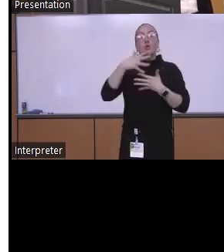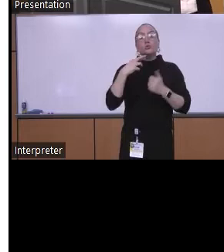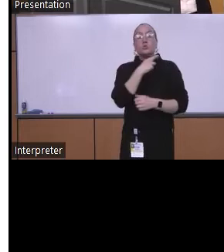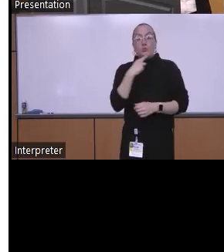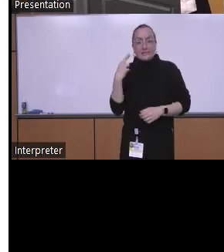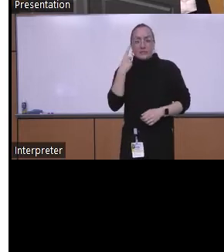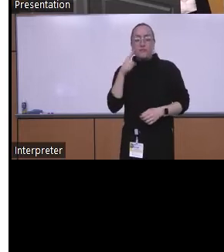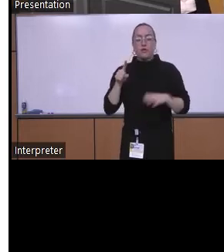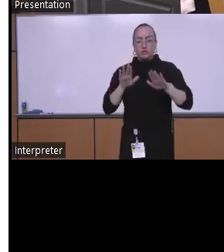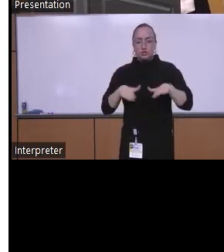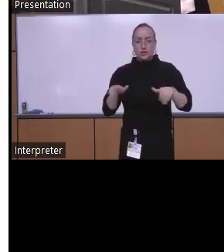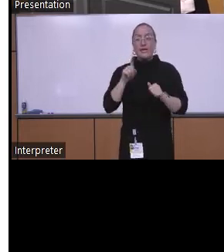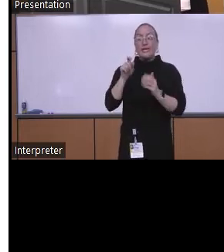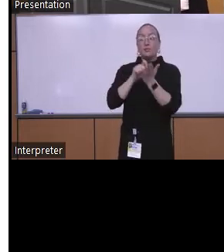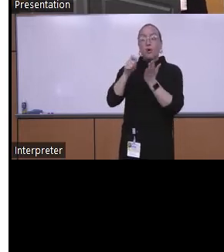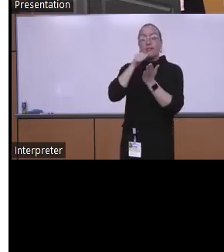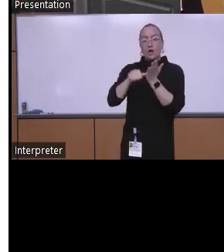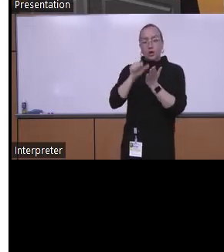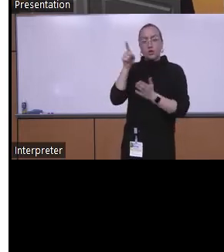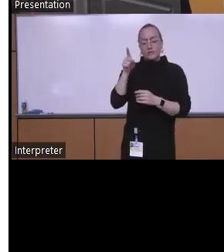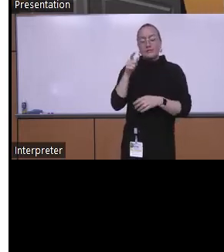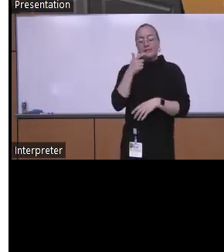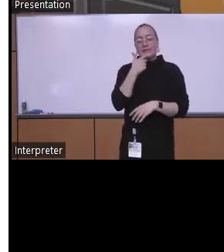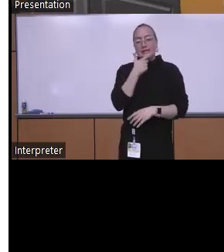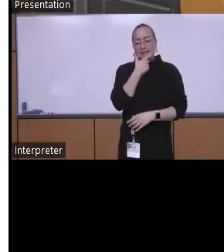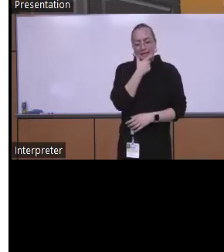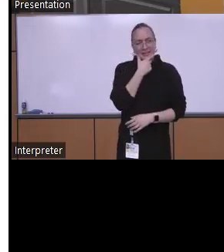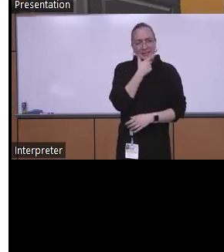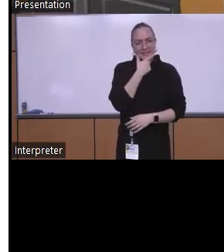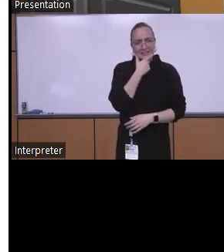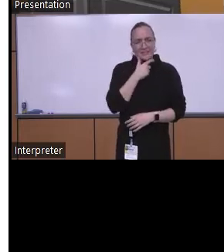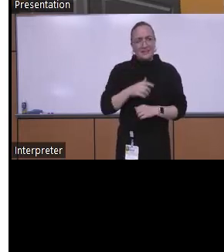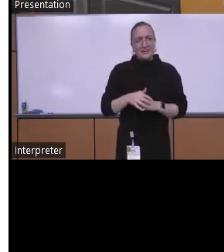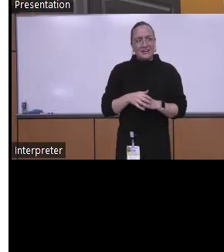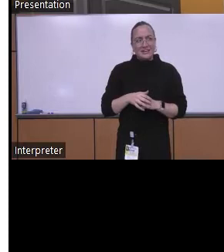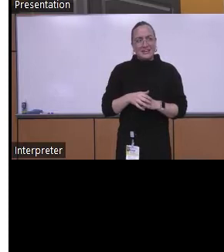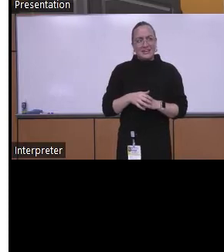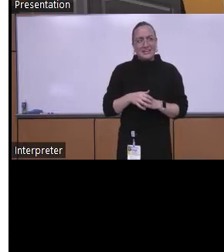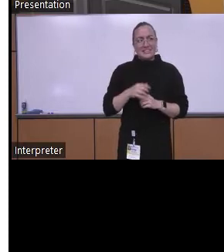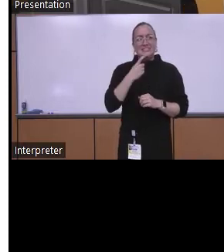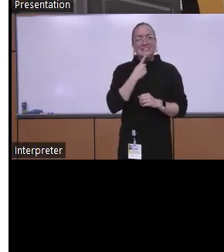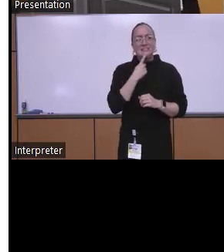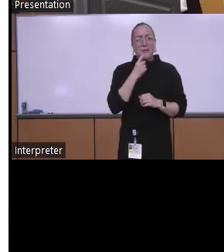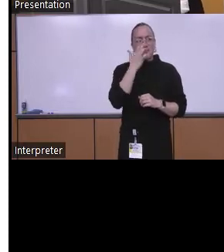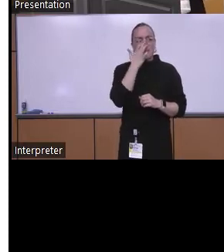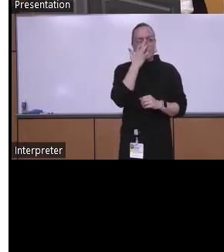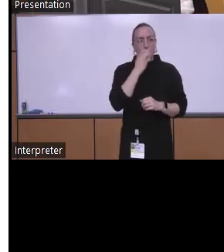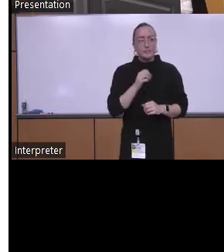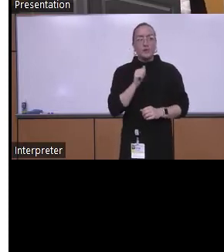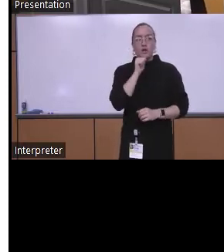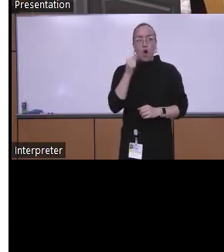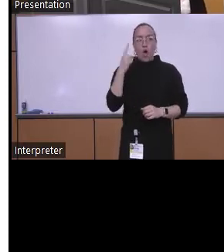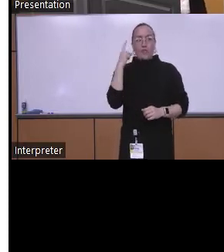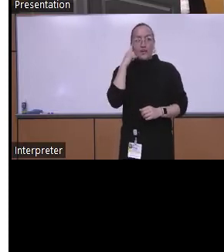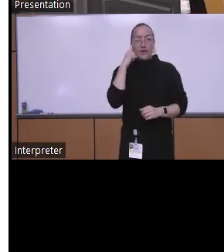He wrote a letter to the New England saying, it is a fallacy to think that abuse was a result of mentally ill parents. Yet, child abuse